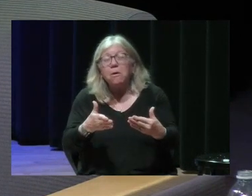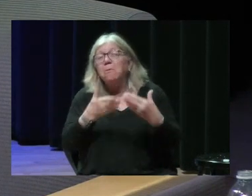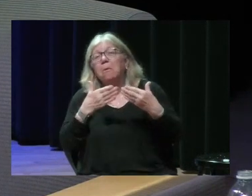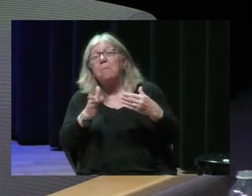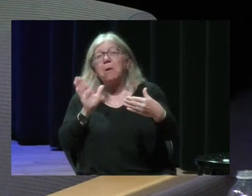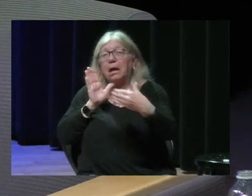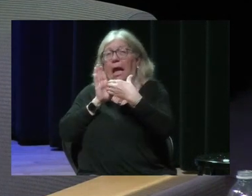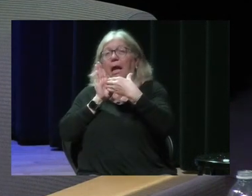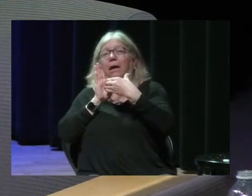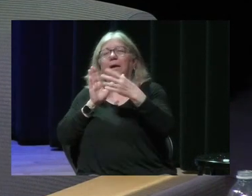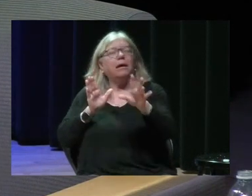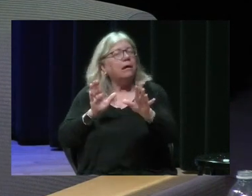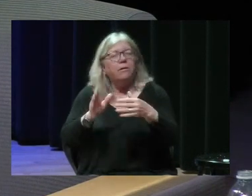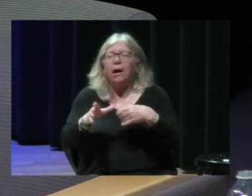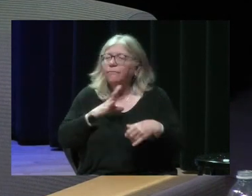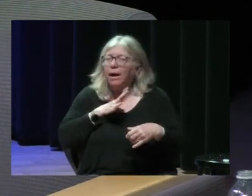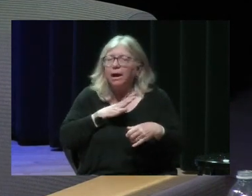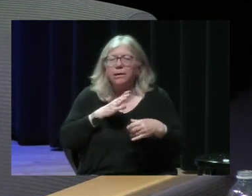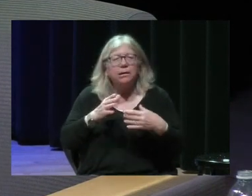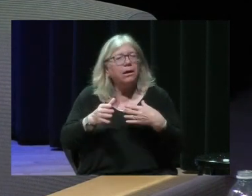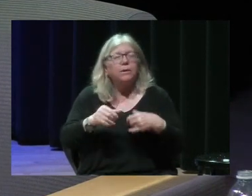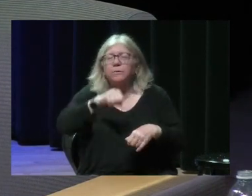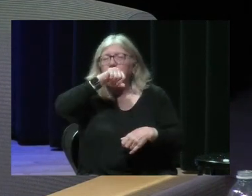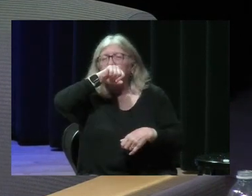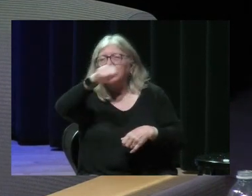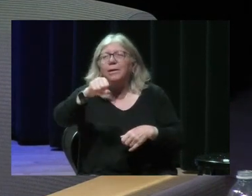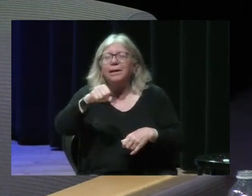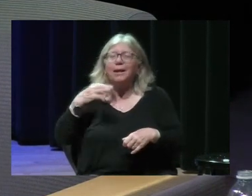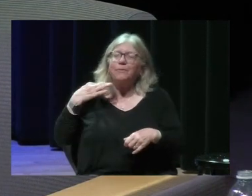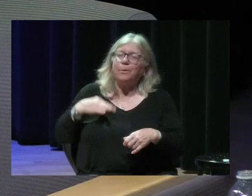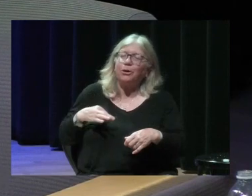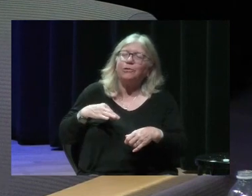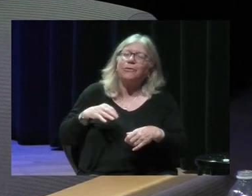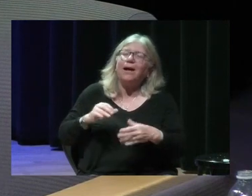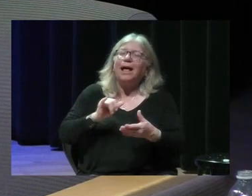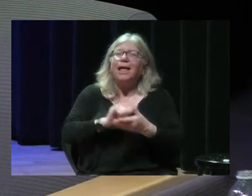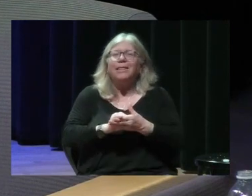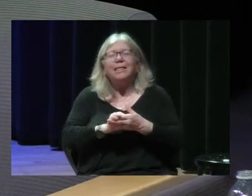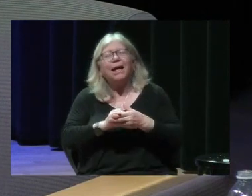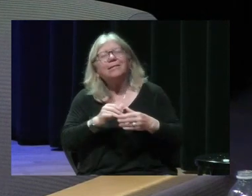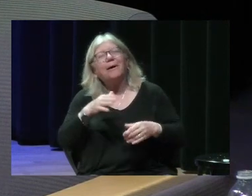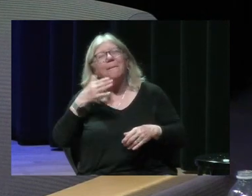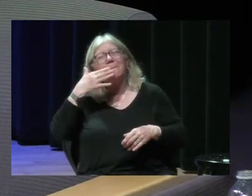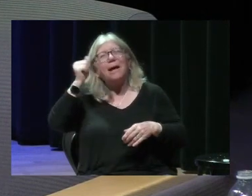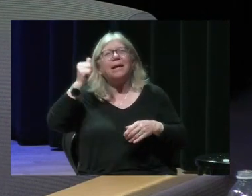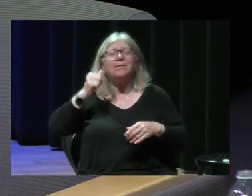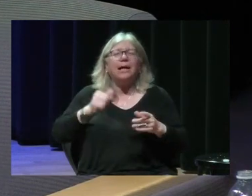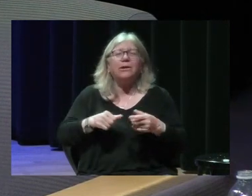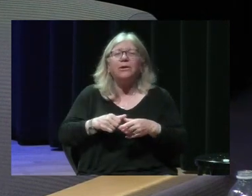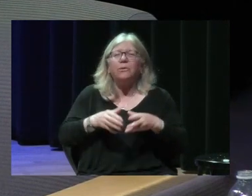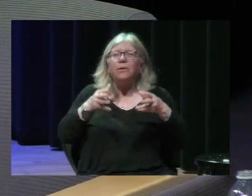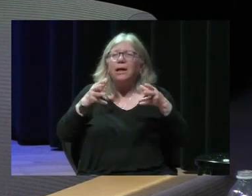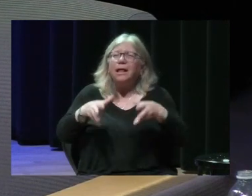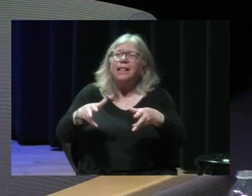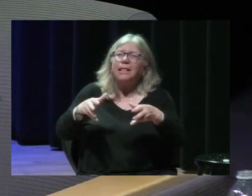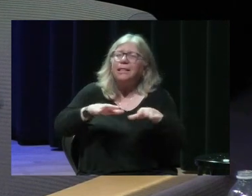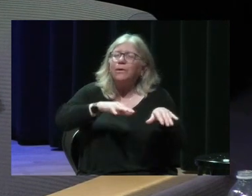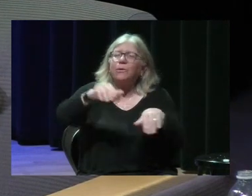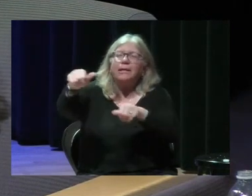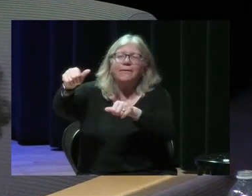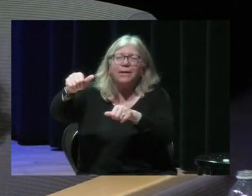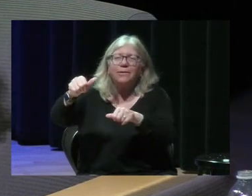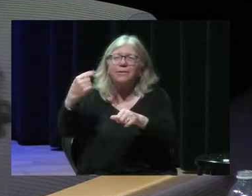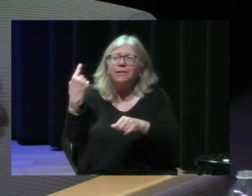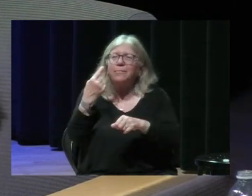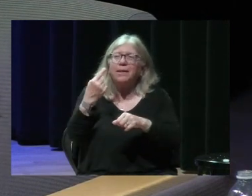whatever you'd like to. We really love to be useful to you. That is our greatest hope when we're out and about like this, that you leave with something that is